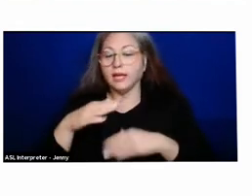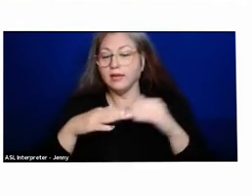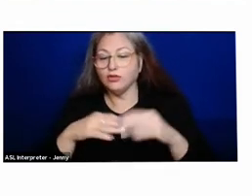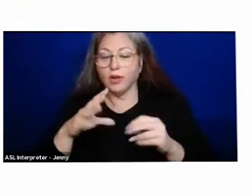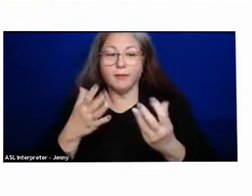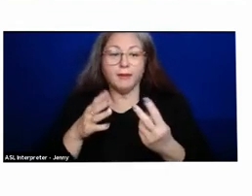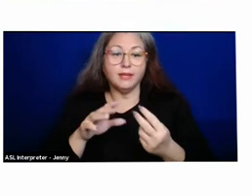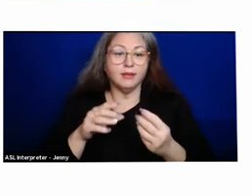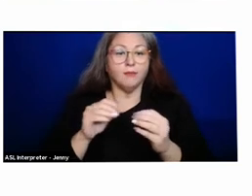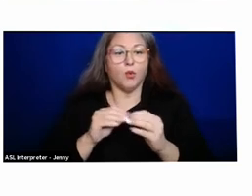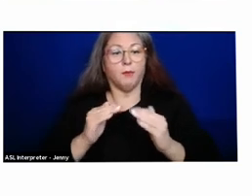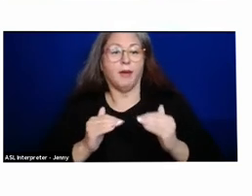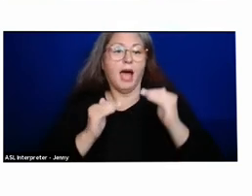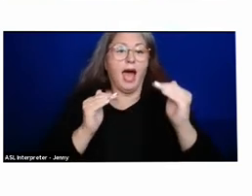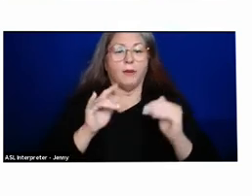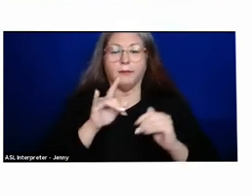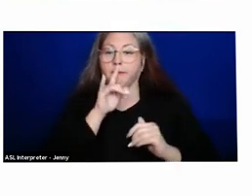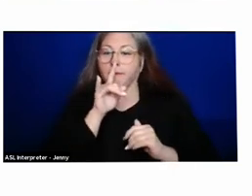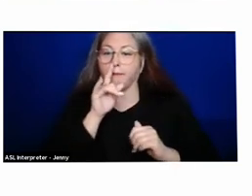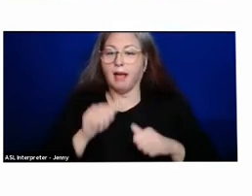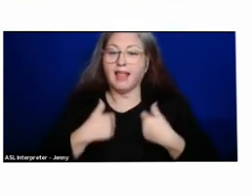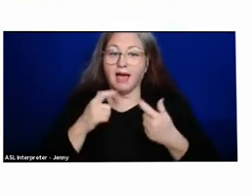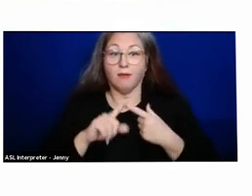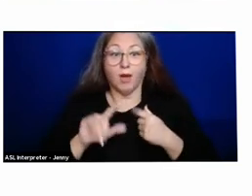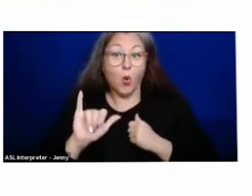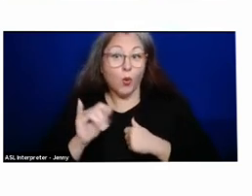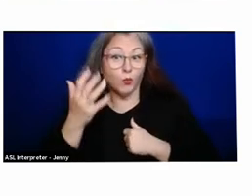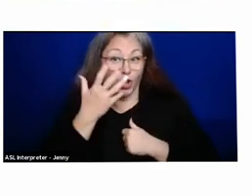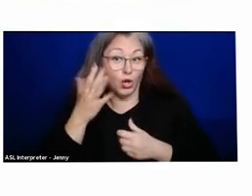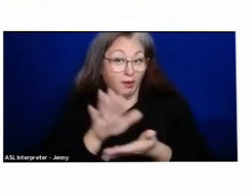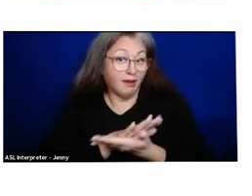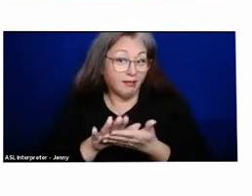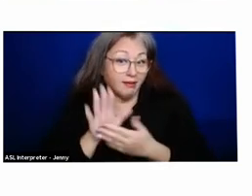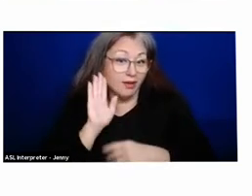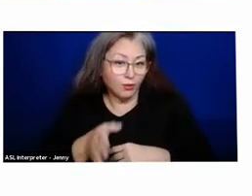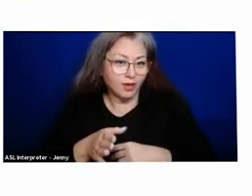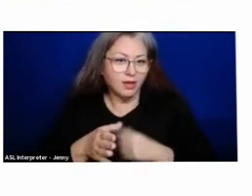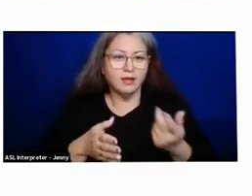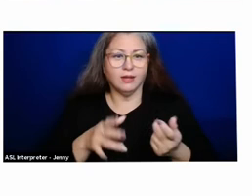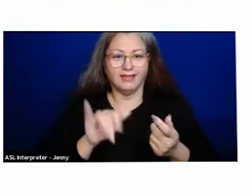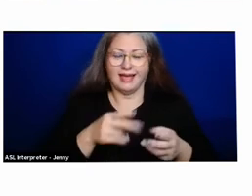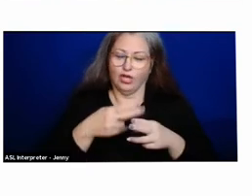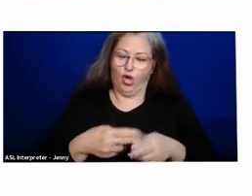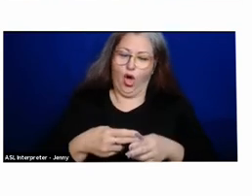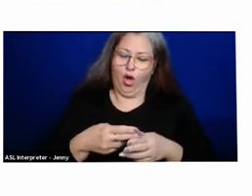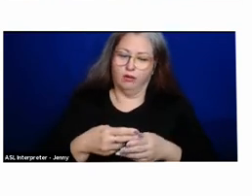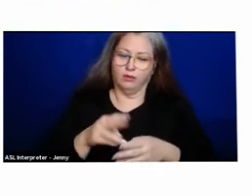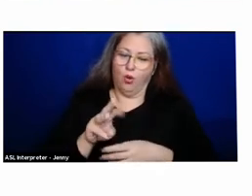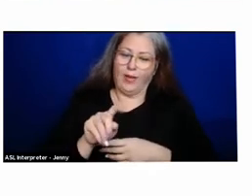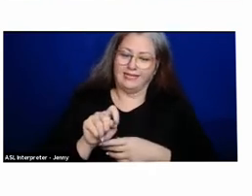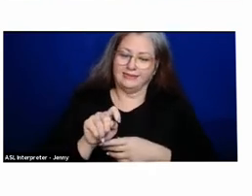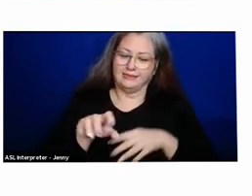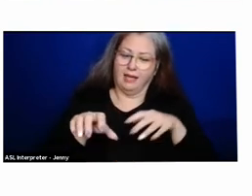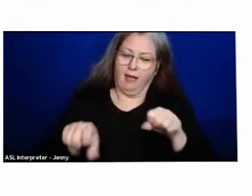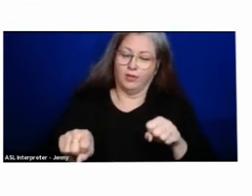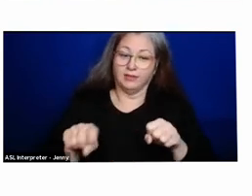waste lifestyles, but it will look cleaner. This is what waste colonialism looks like. Waste is blamed not on